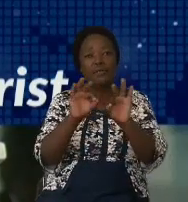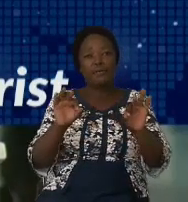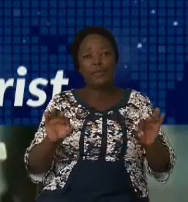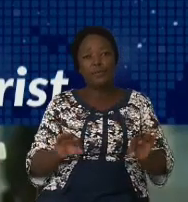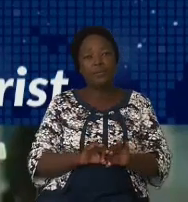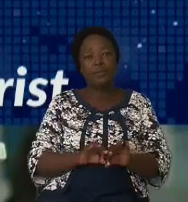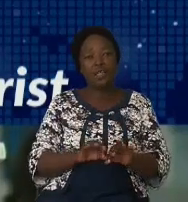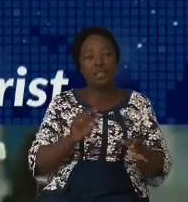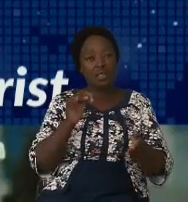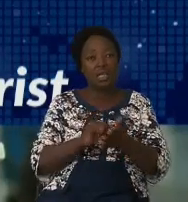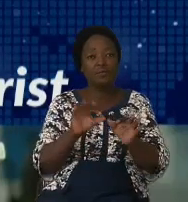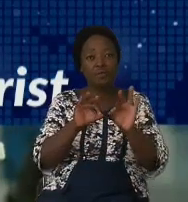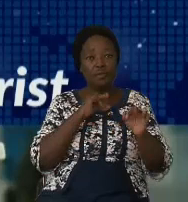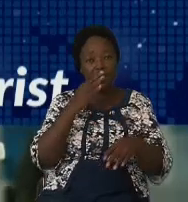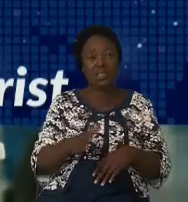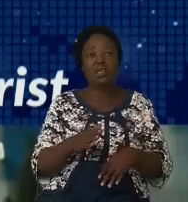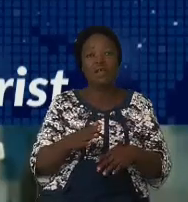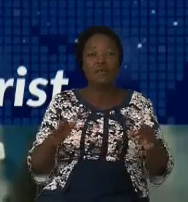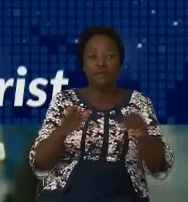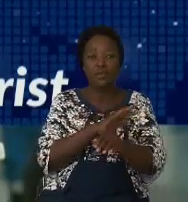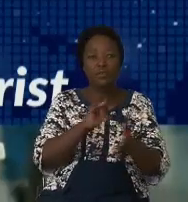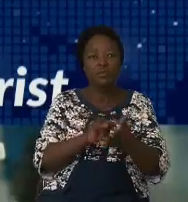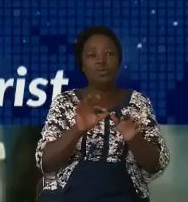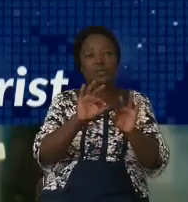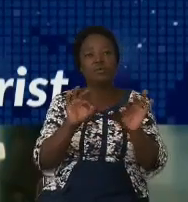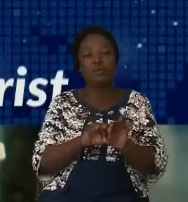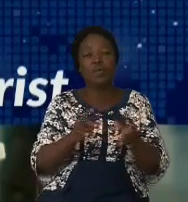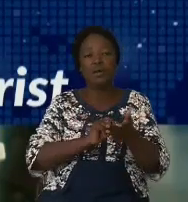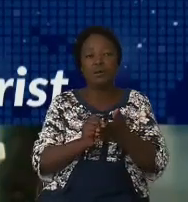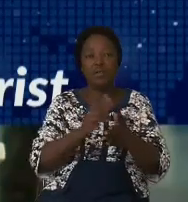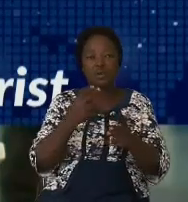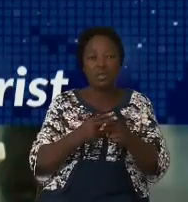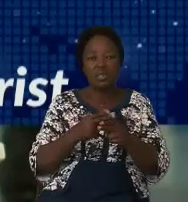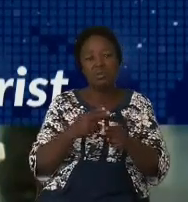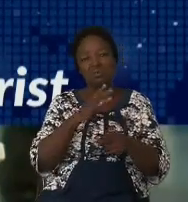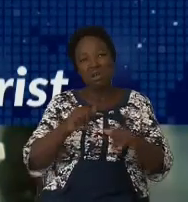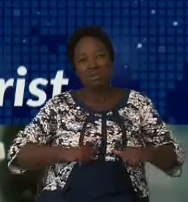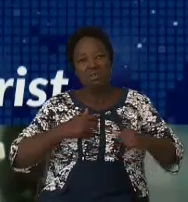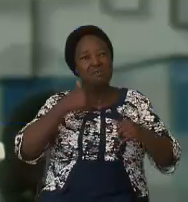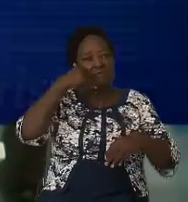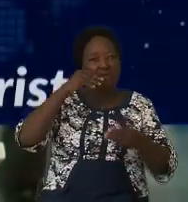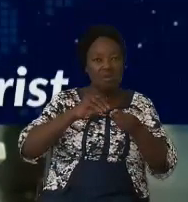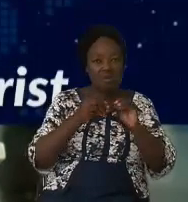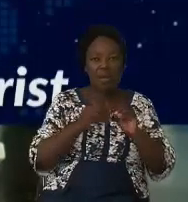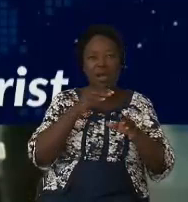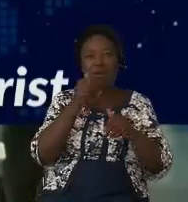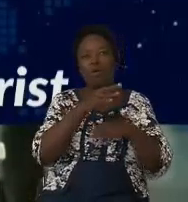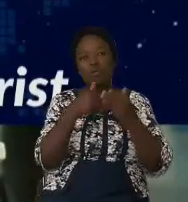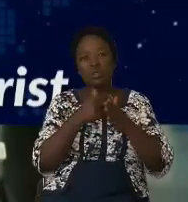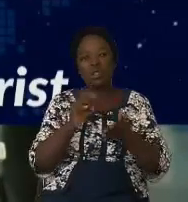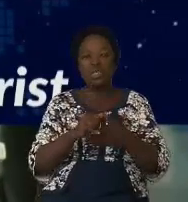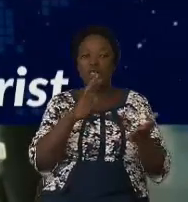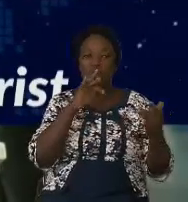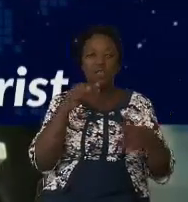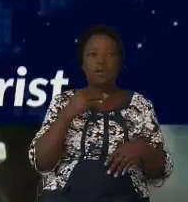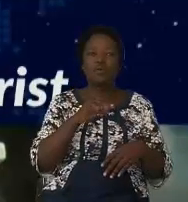the links that have been provided and fill the forms and submit so that our brethren nearest